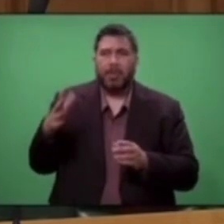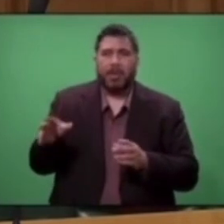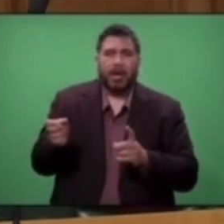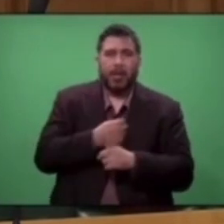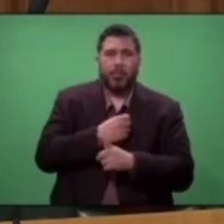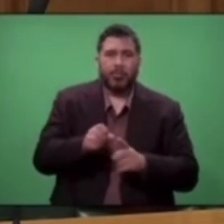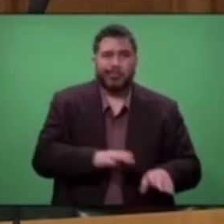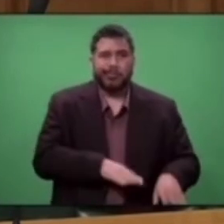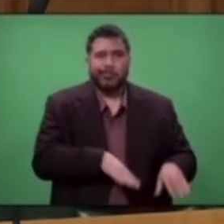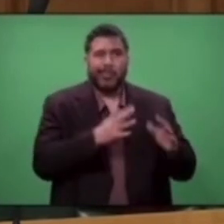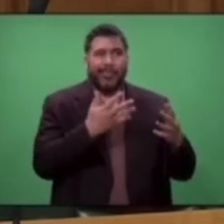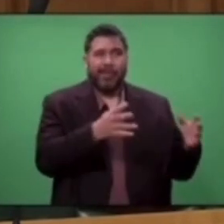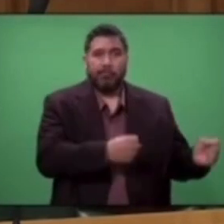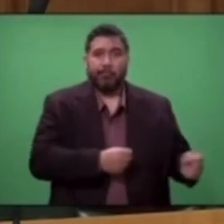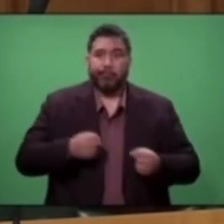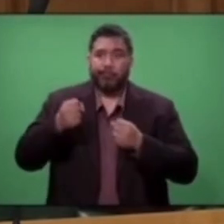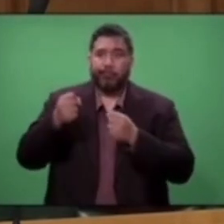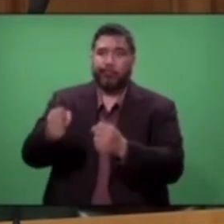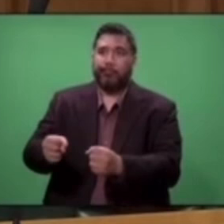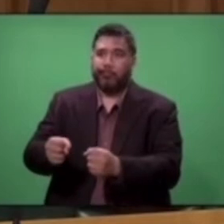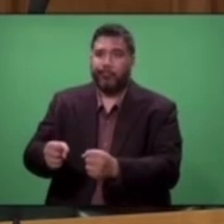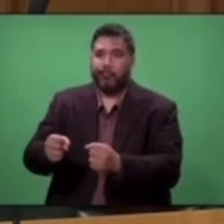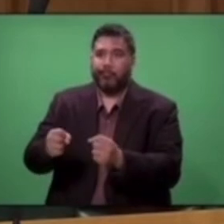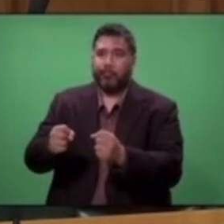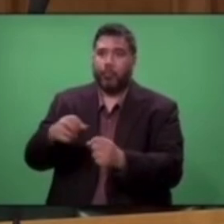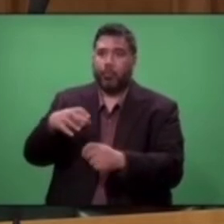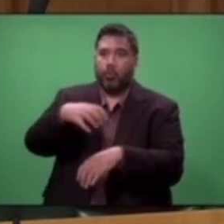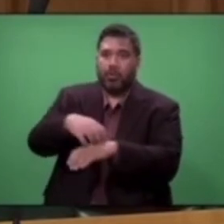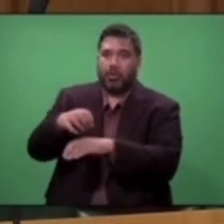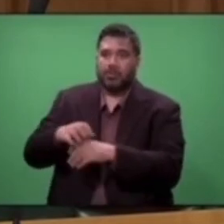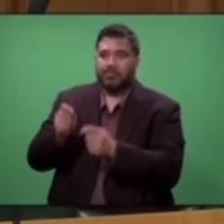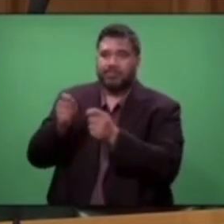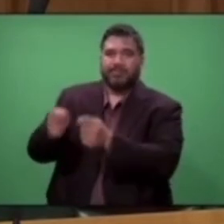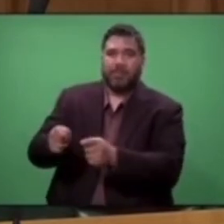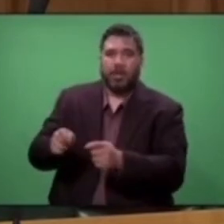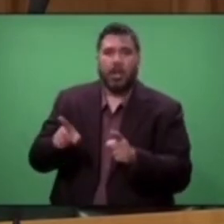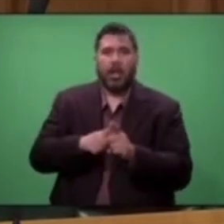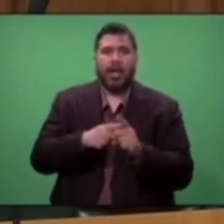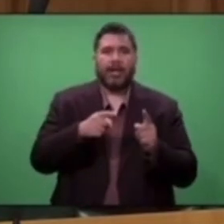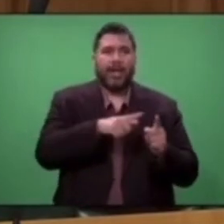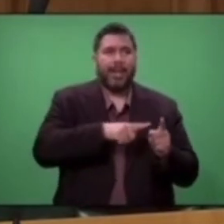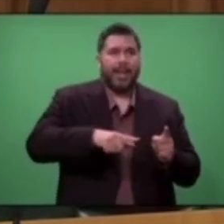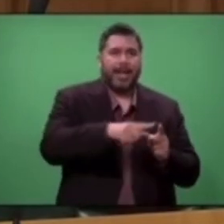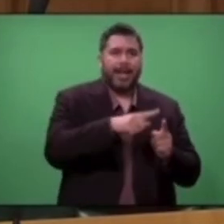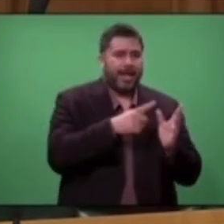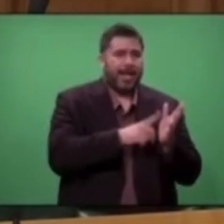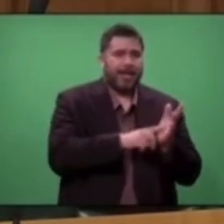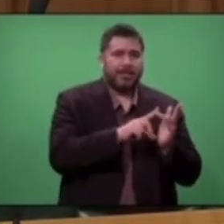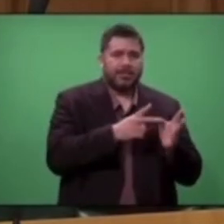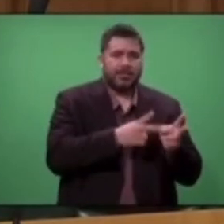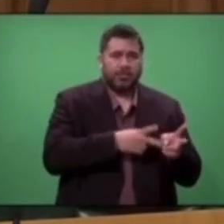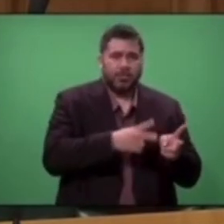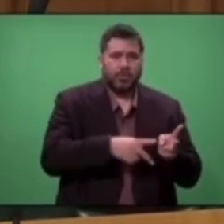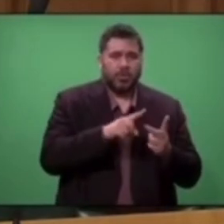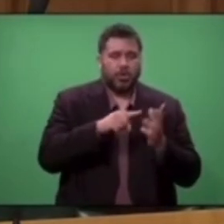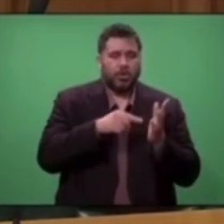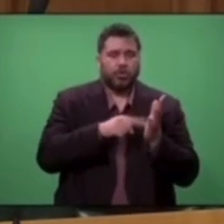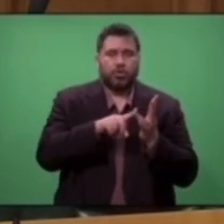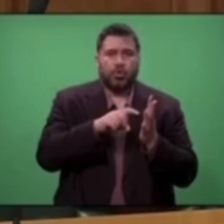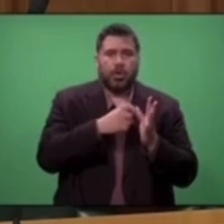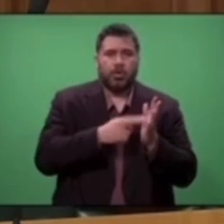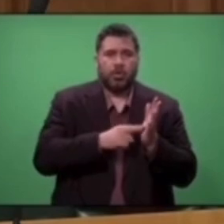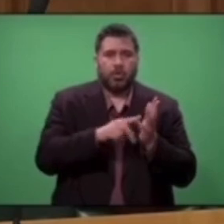traumatised were placed in institutions like Templeton, Lake Alice, Tokanui,